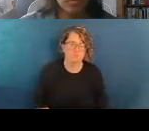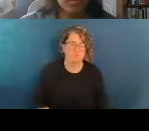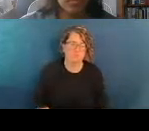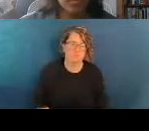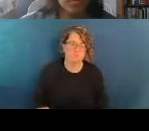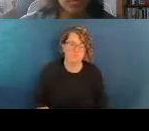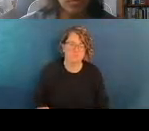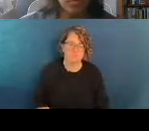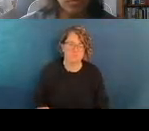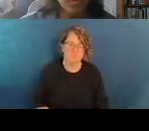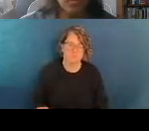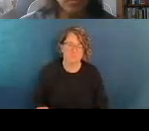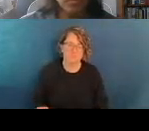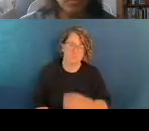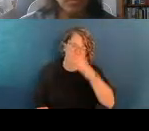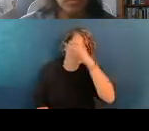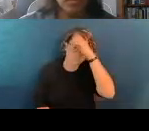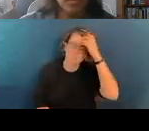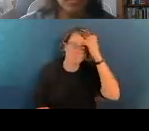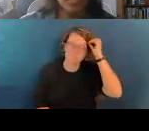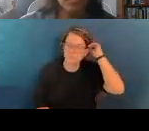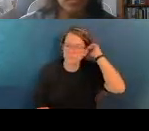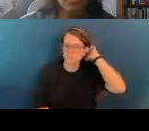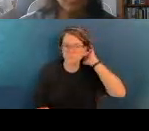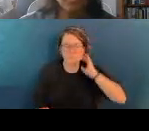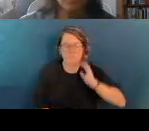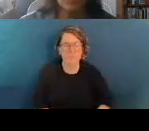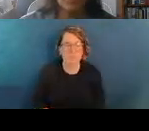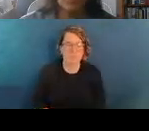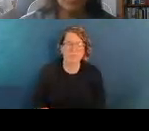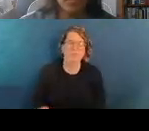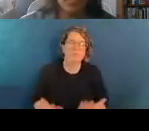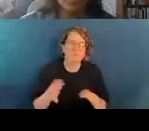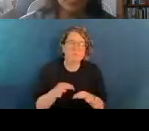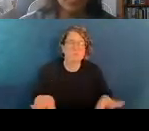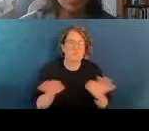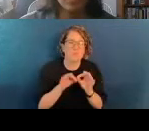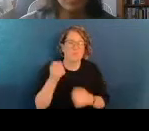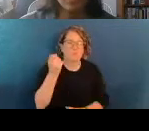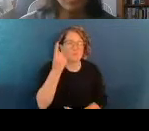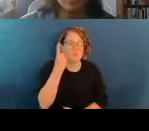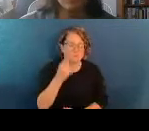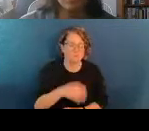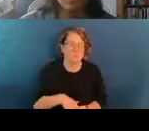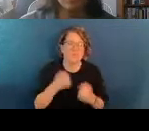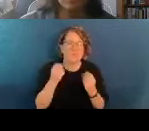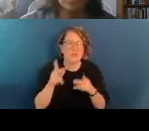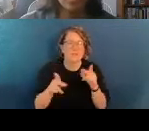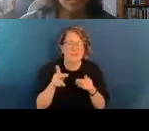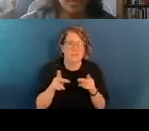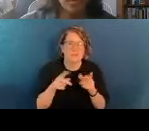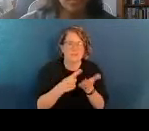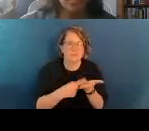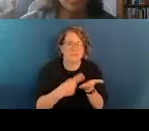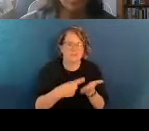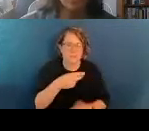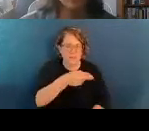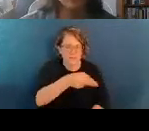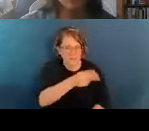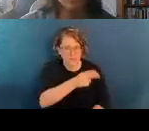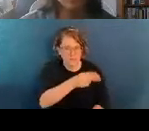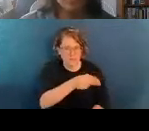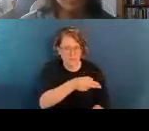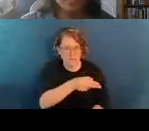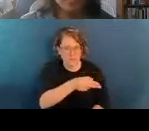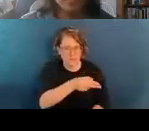So it's important to understand. I think a lot of people will start with the history. It's so important that we understand our